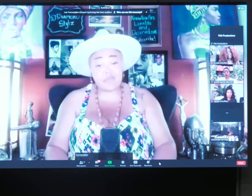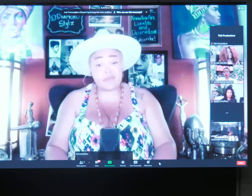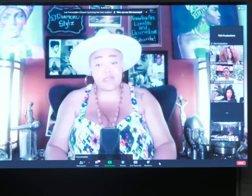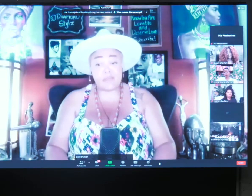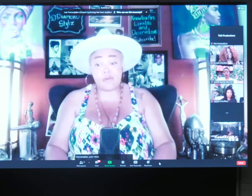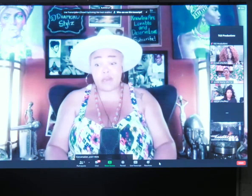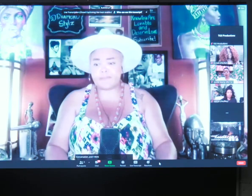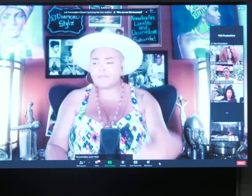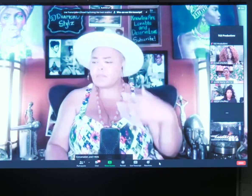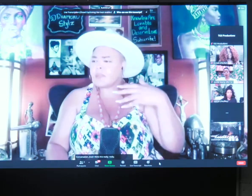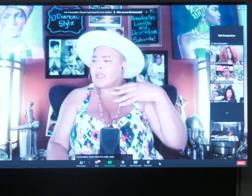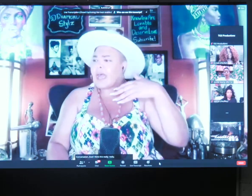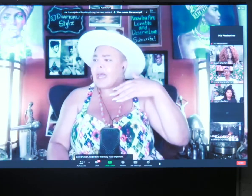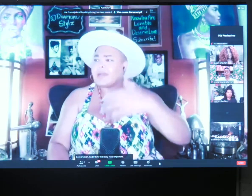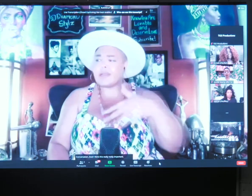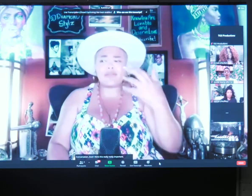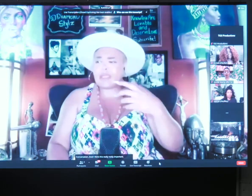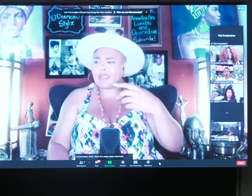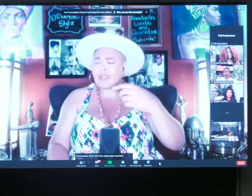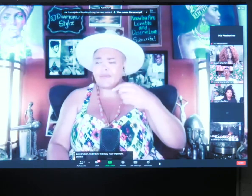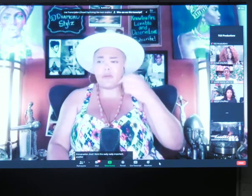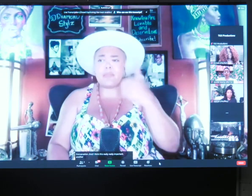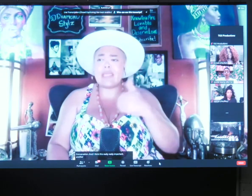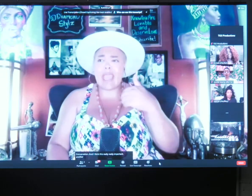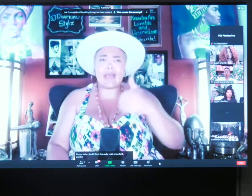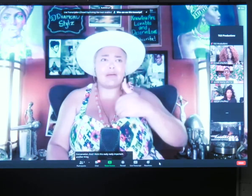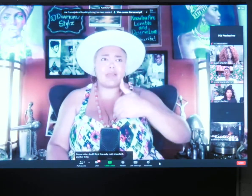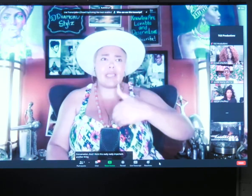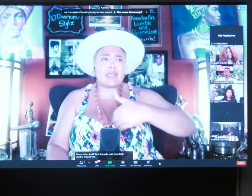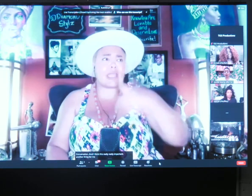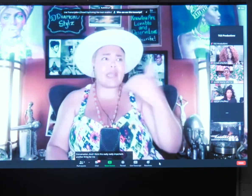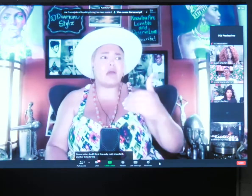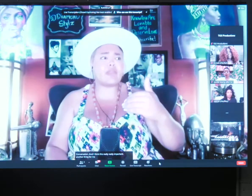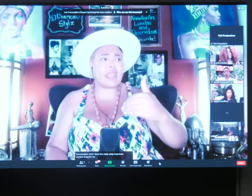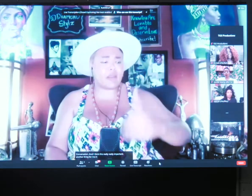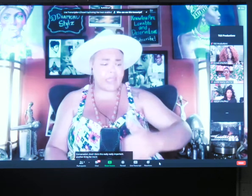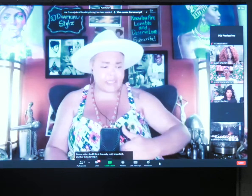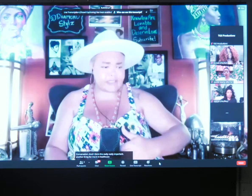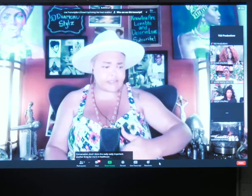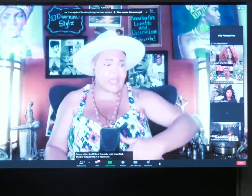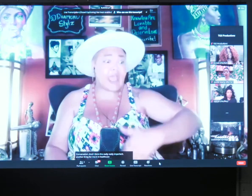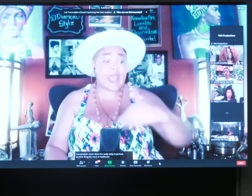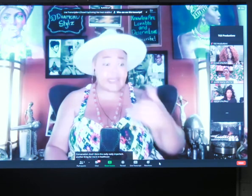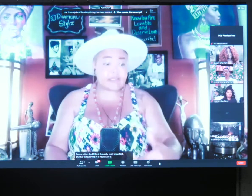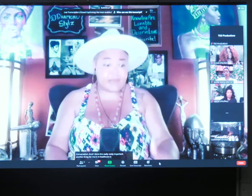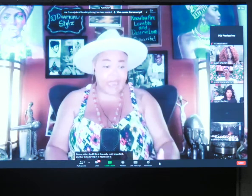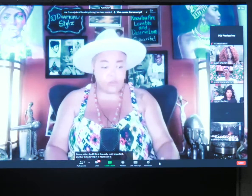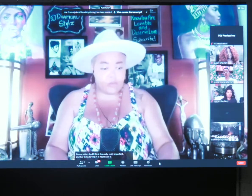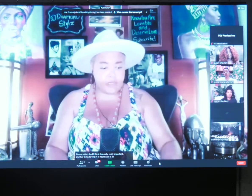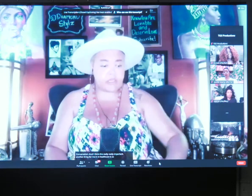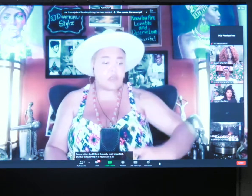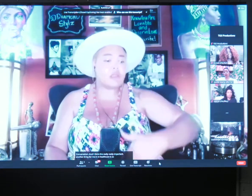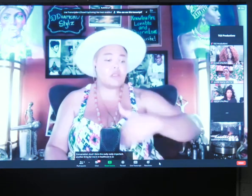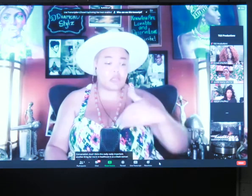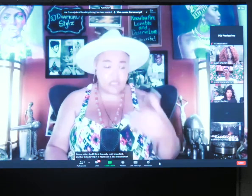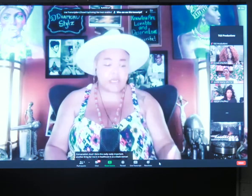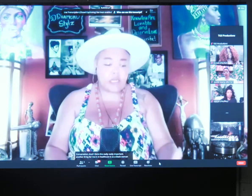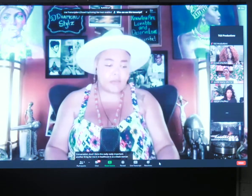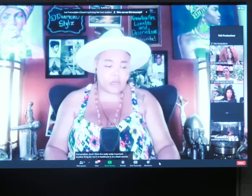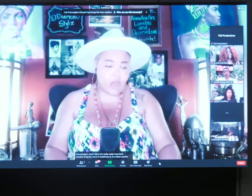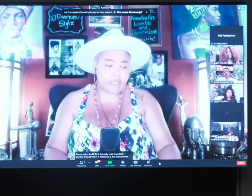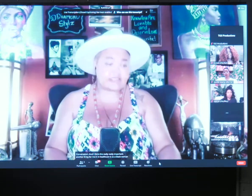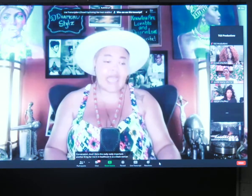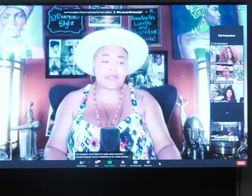really, really important. Another thing for me in healthcare is, as a Black woman, you're gonna